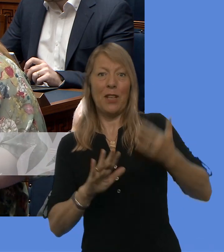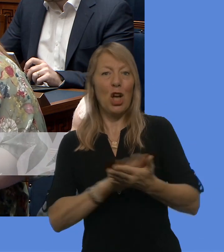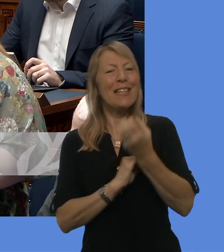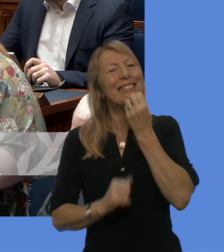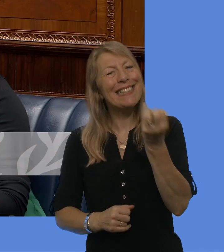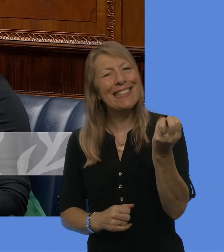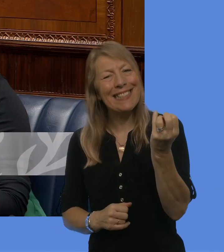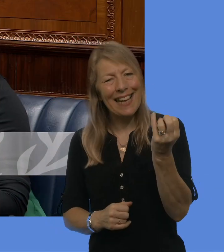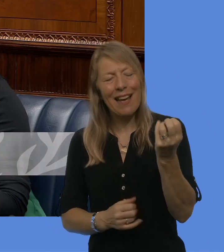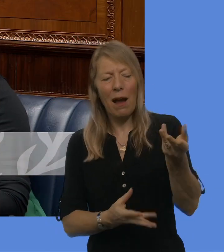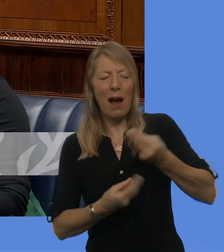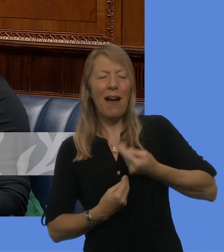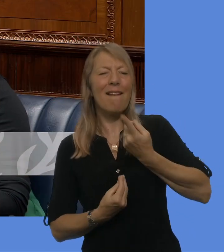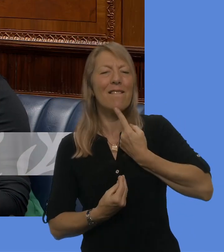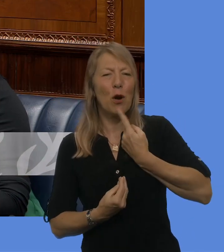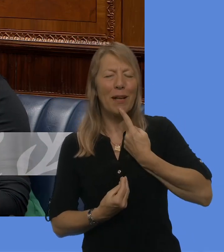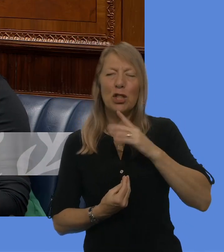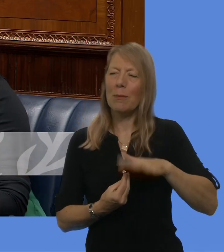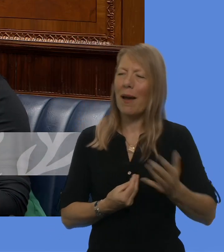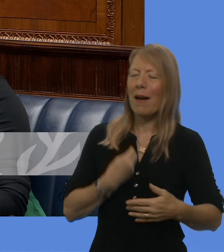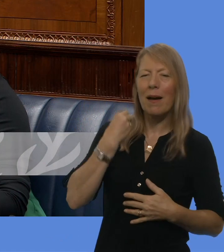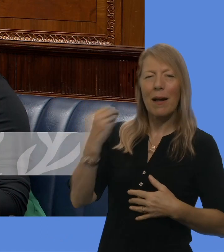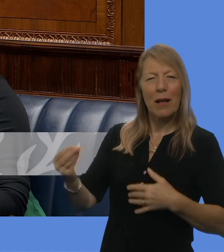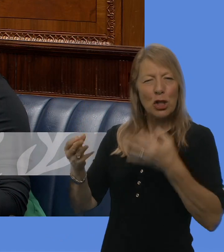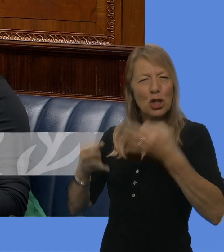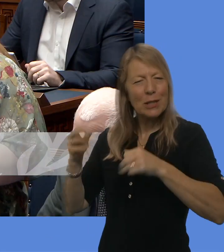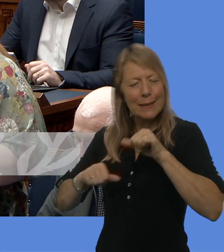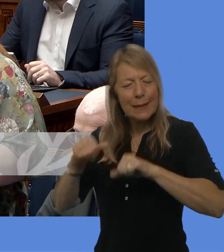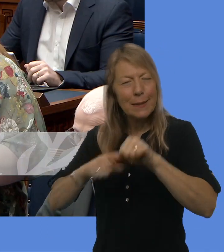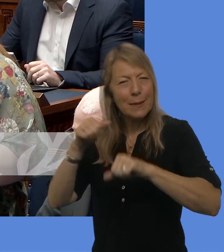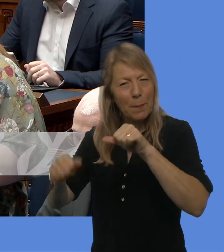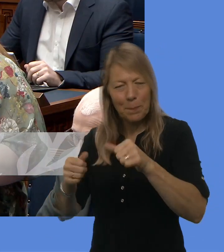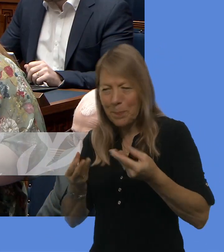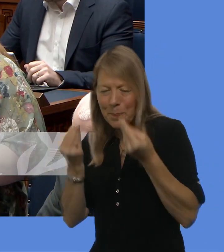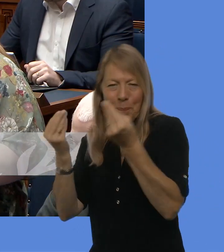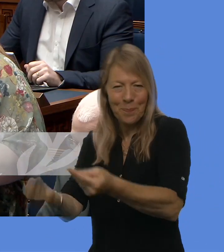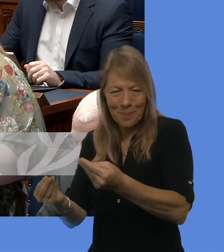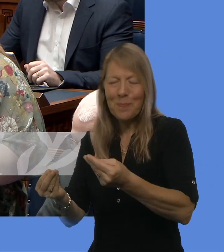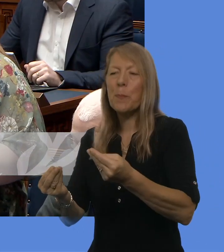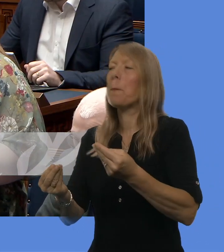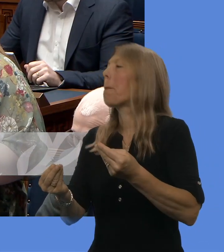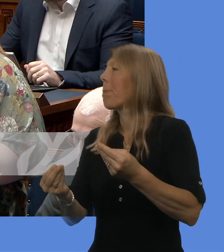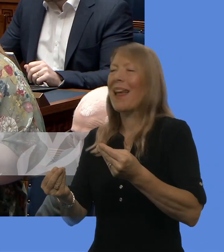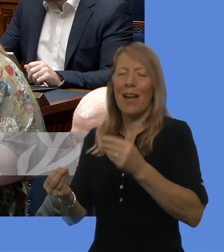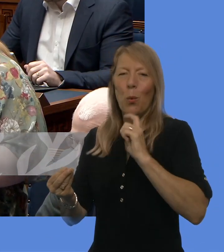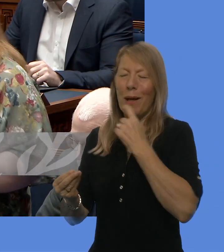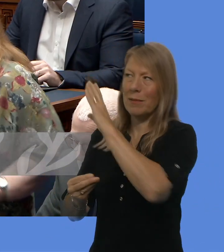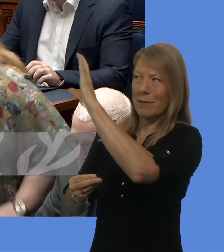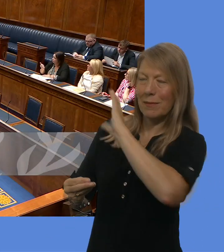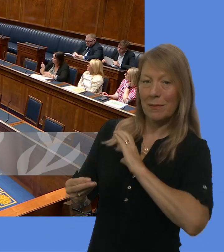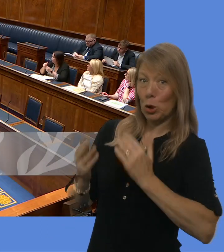as much support as we can and to then continue to work with others to try to secure the additional funding that would be needed for the CSOLA.